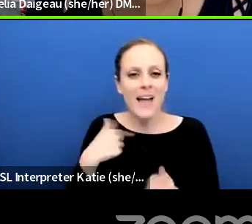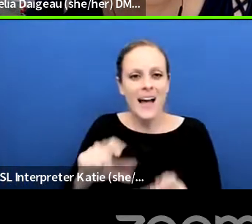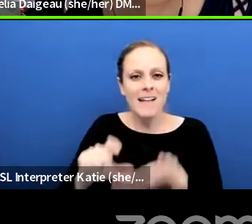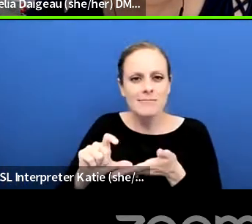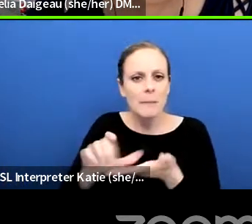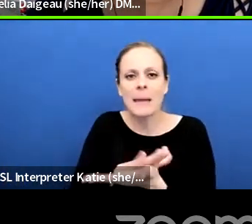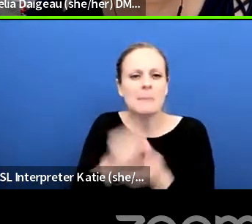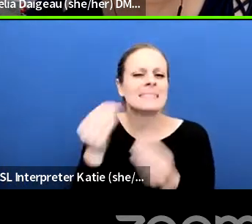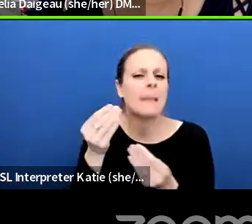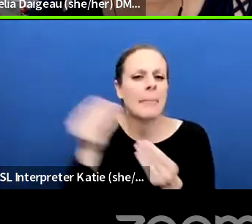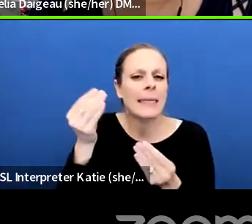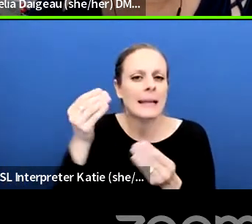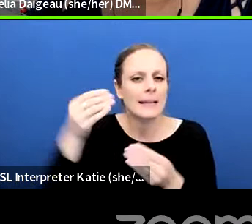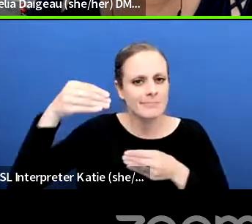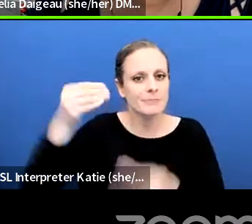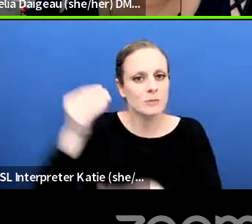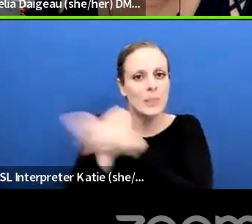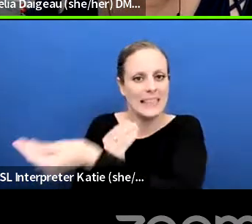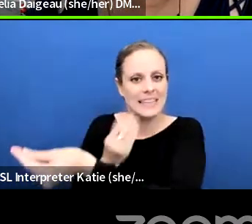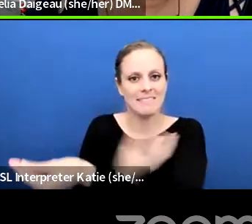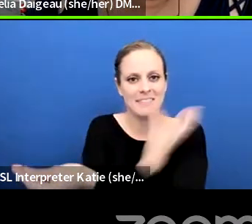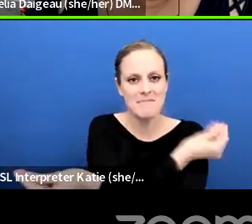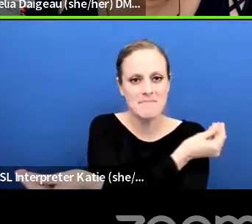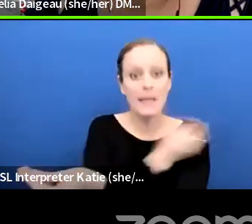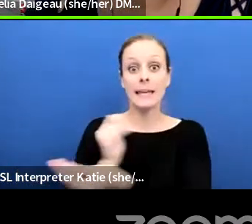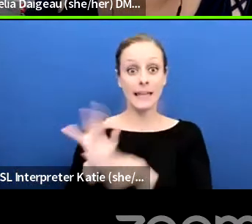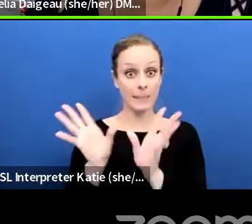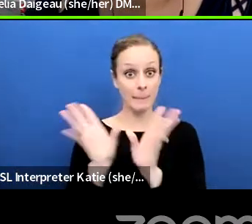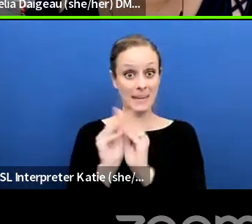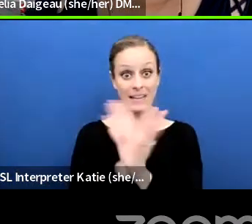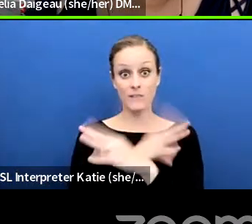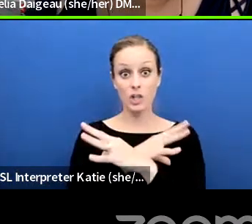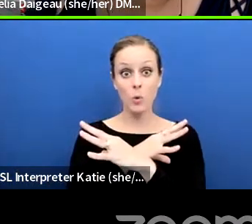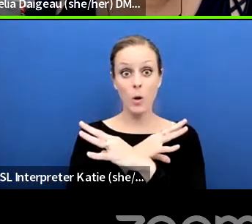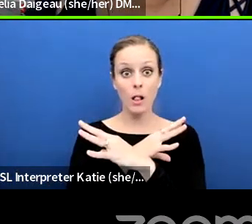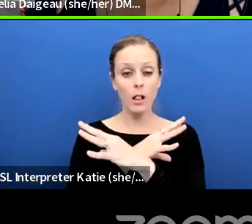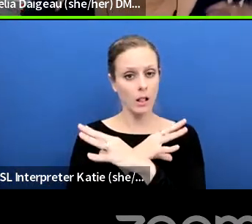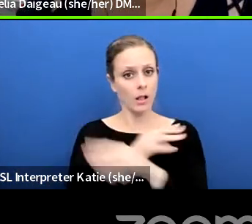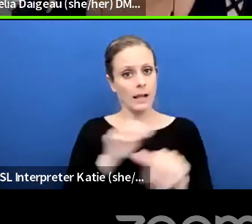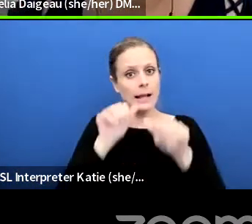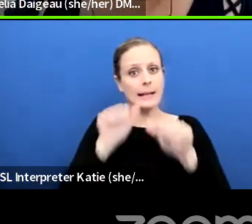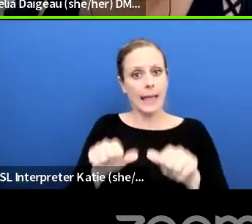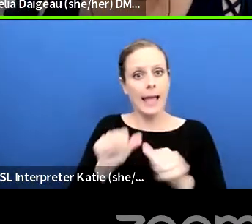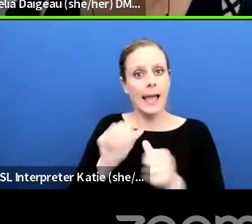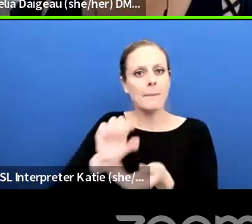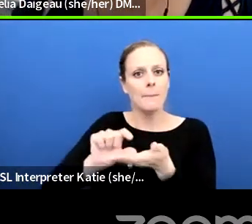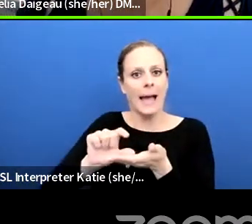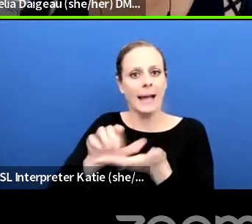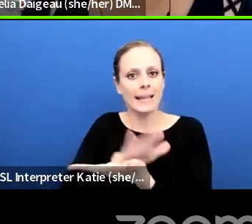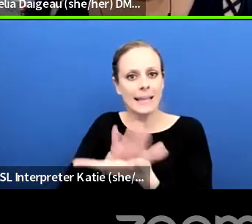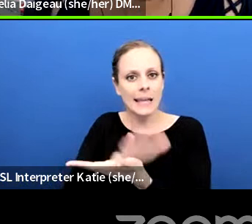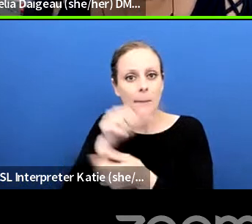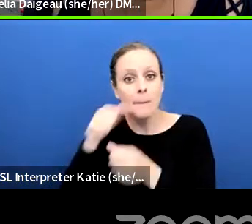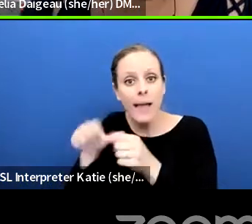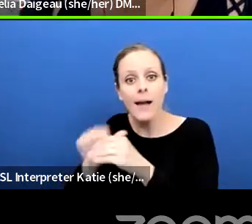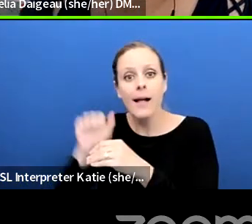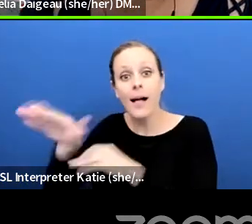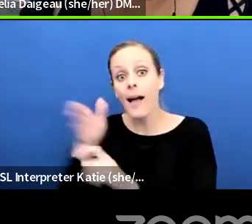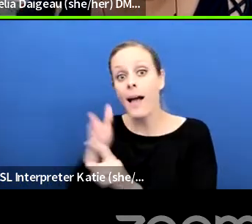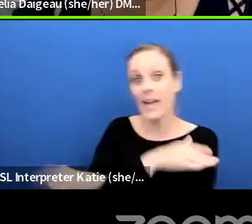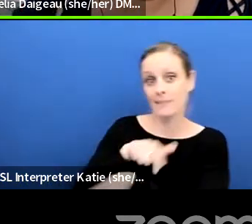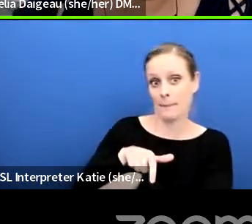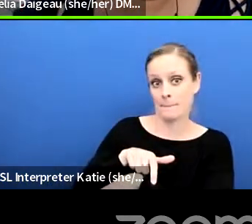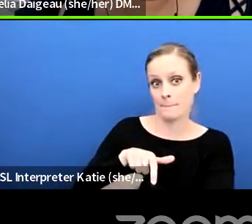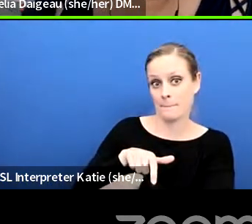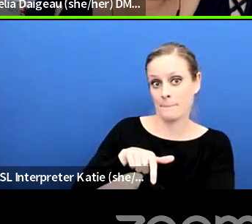to leave is great. And if the meeting is virtual, you can send the packet out ahead of time before the meeting for